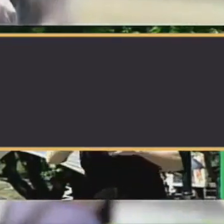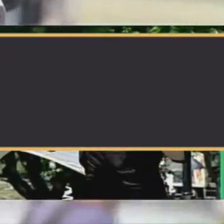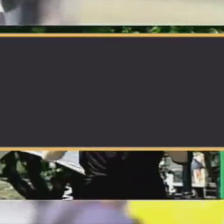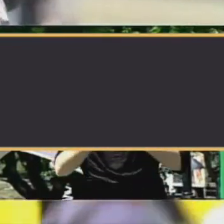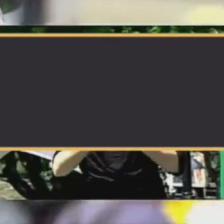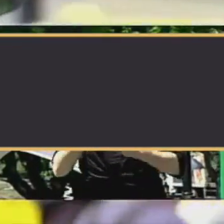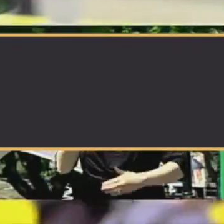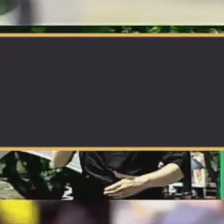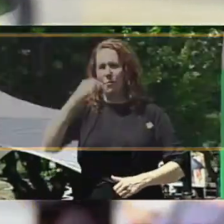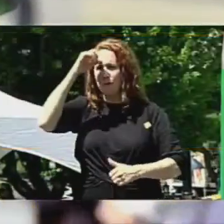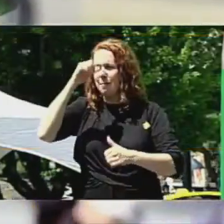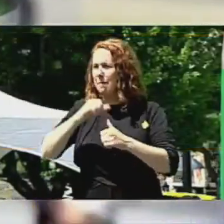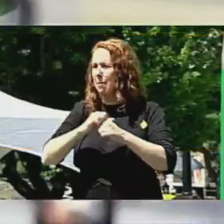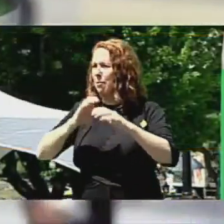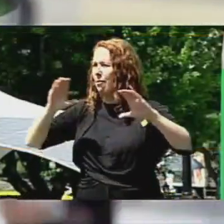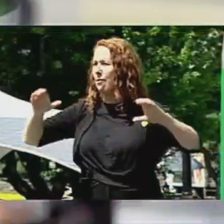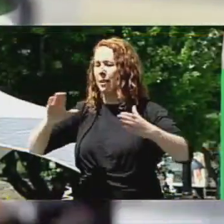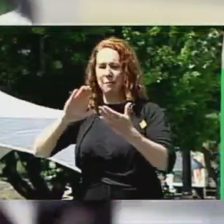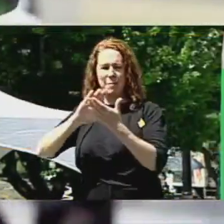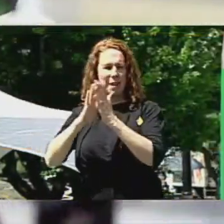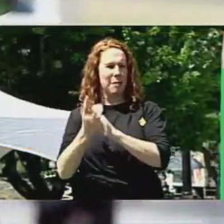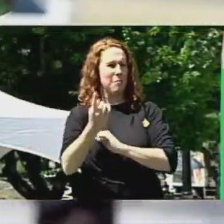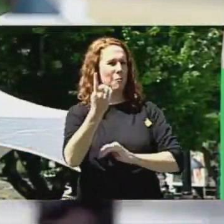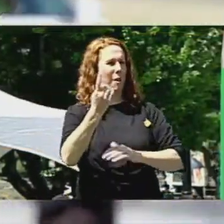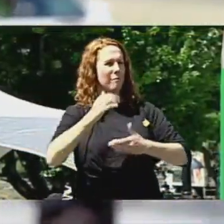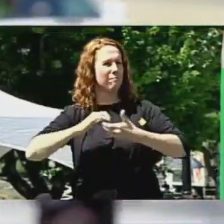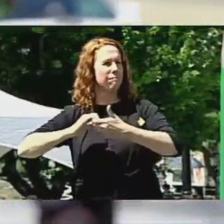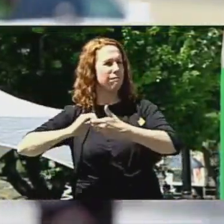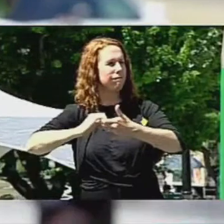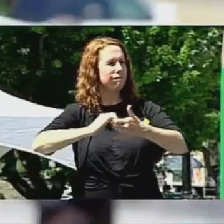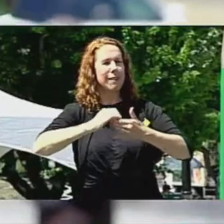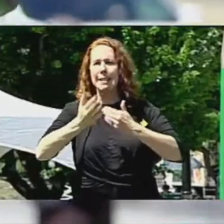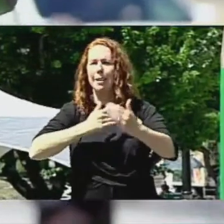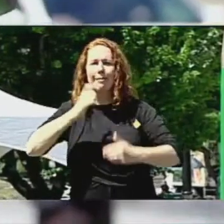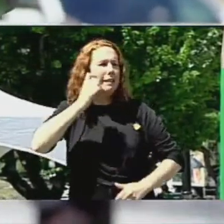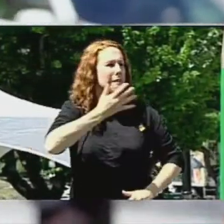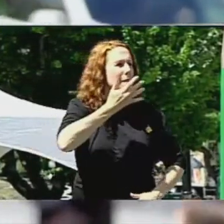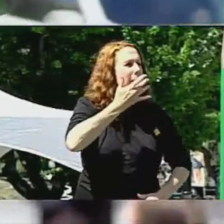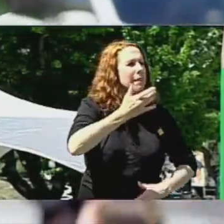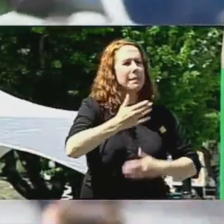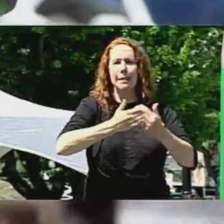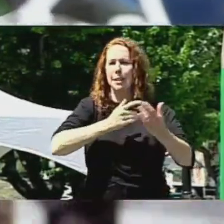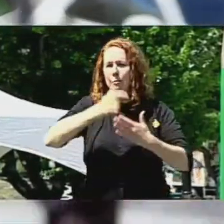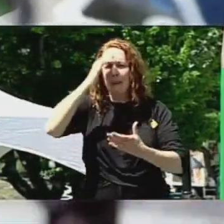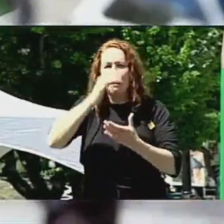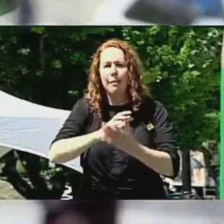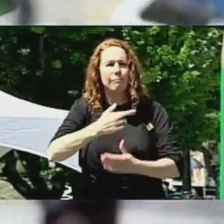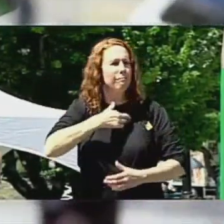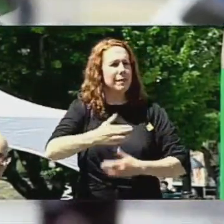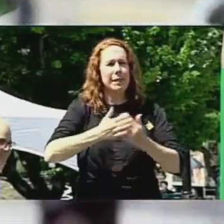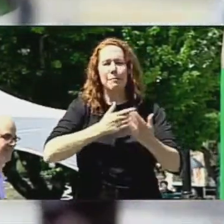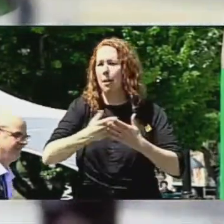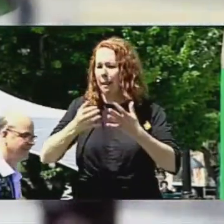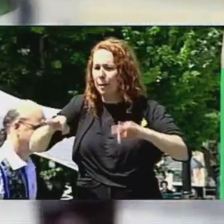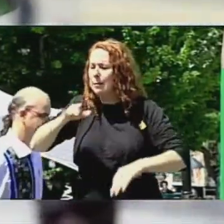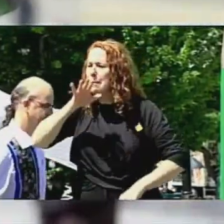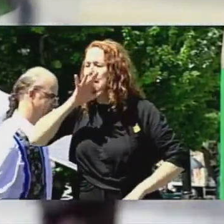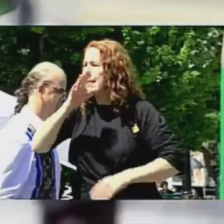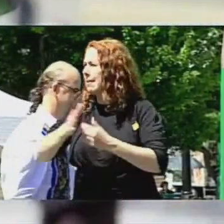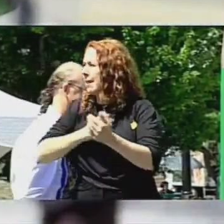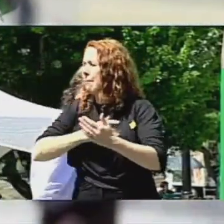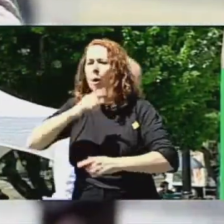one. Everybody here today, every color, every creed, every language,